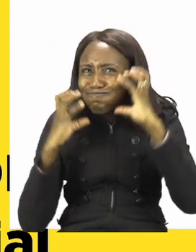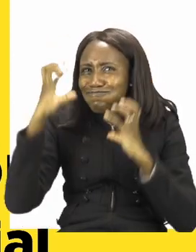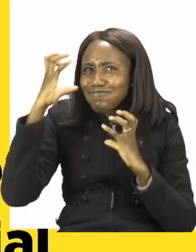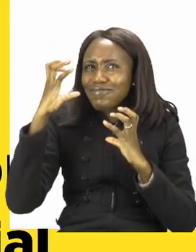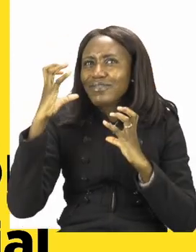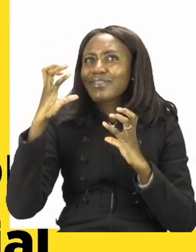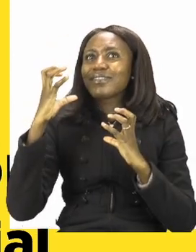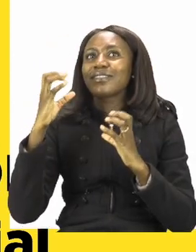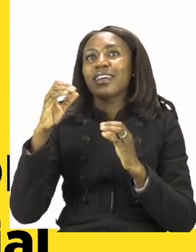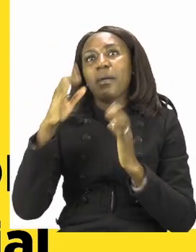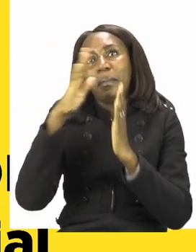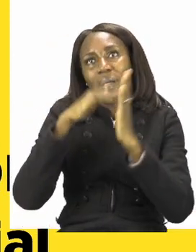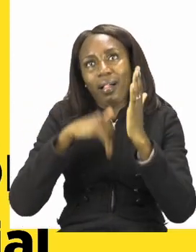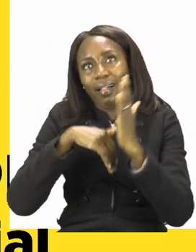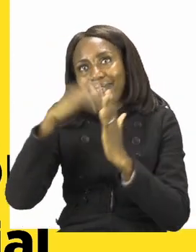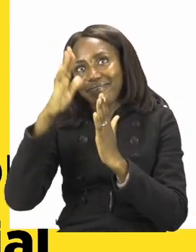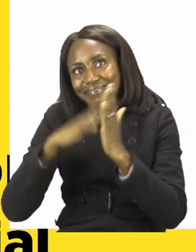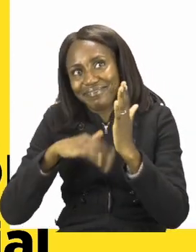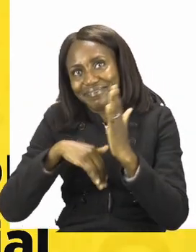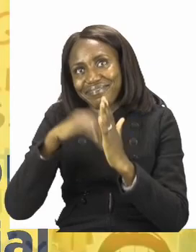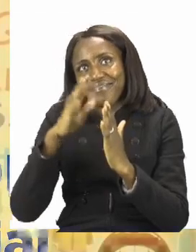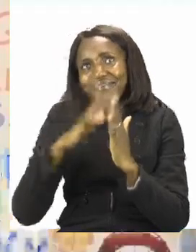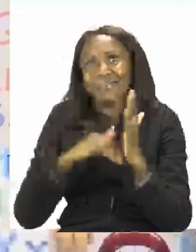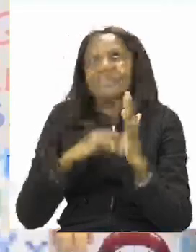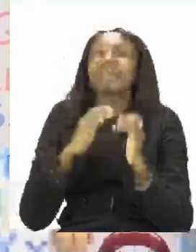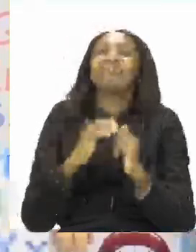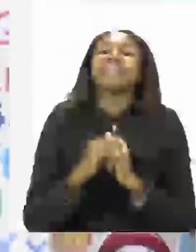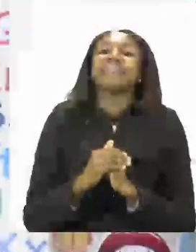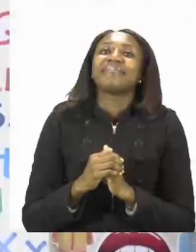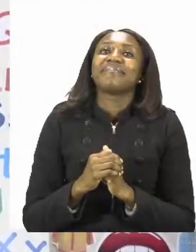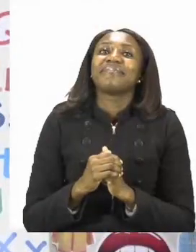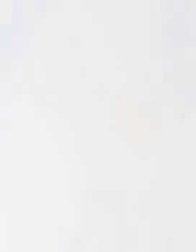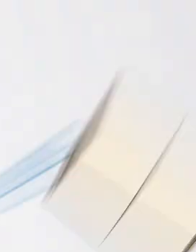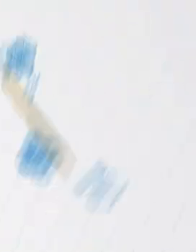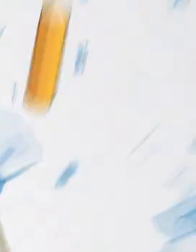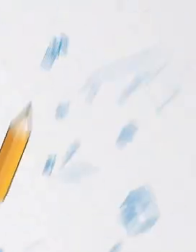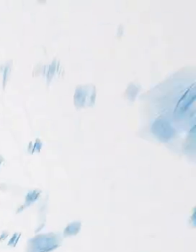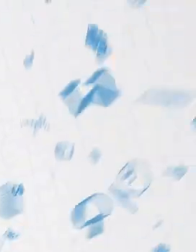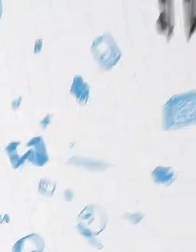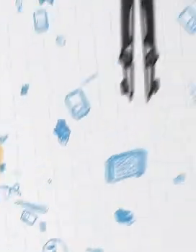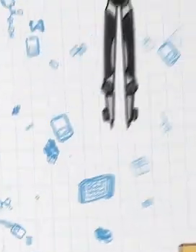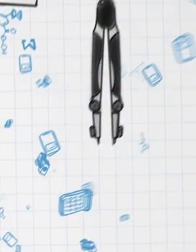expressions and painting.